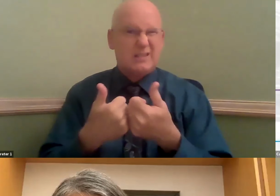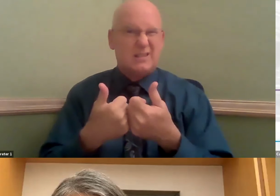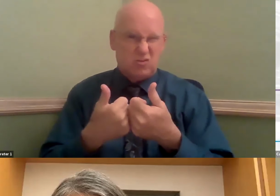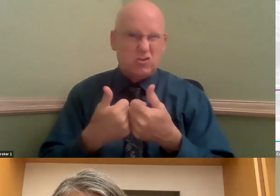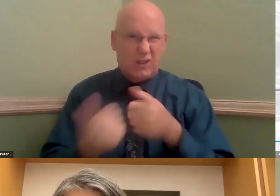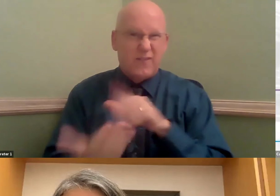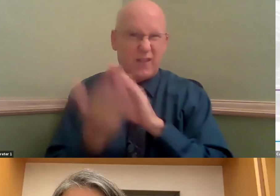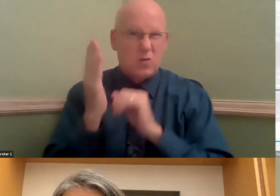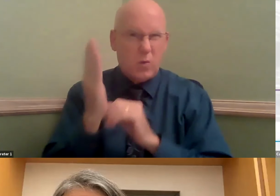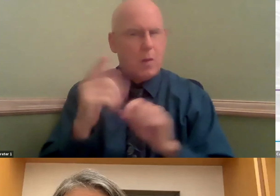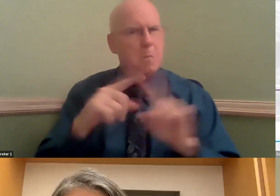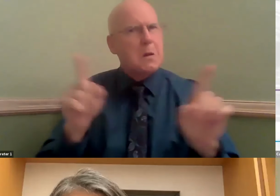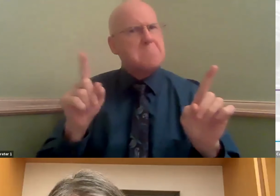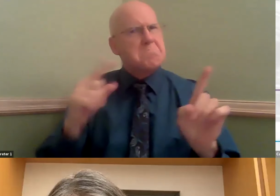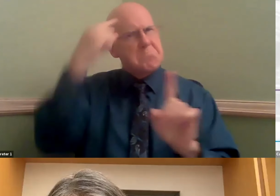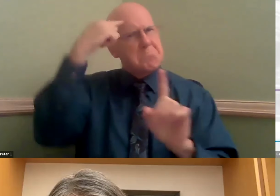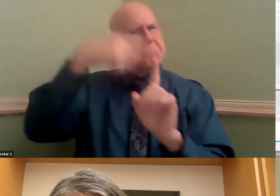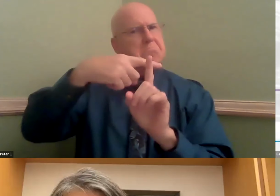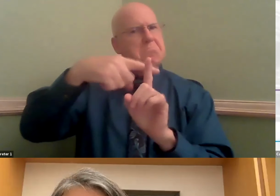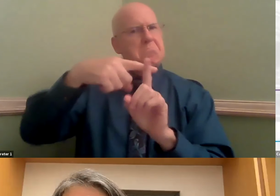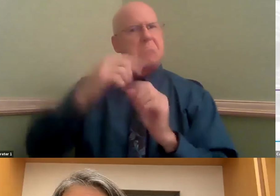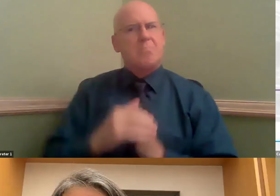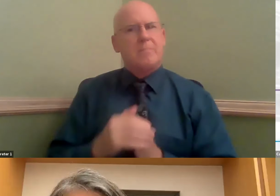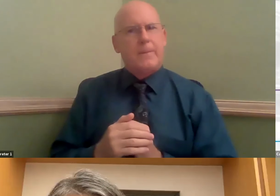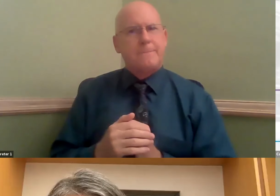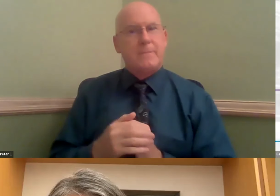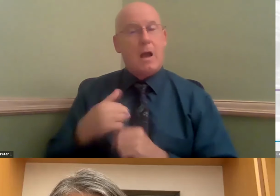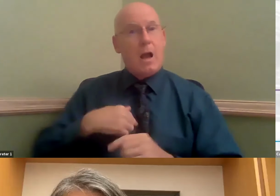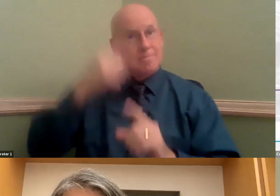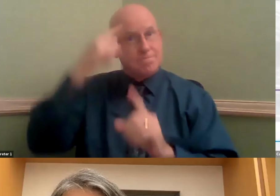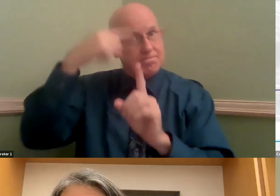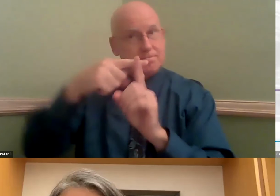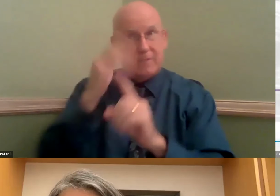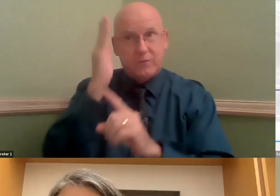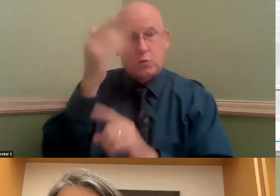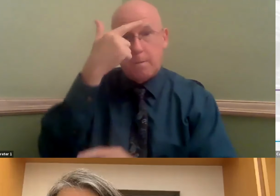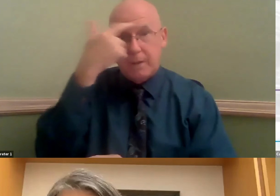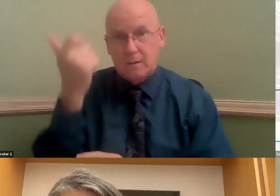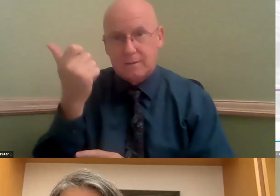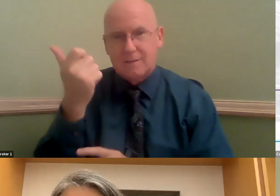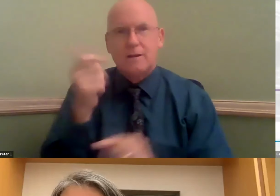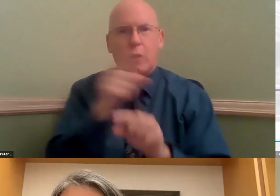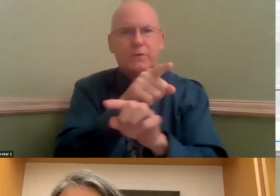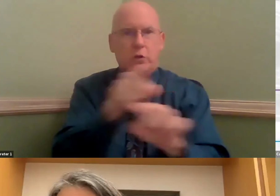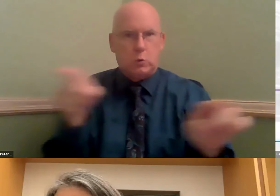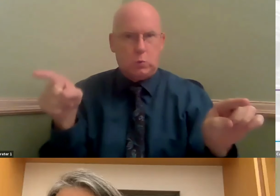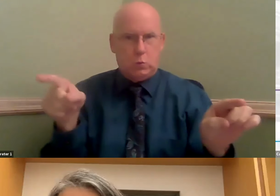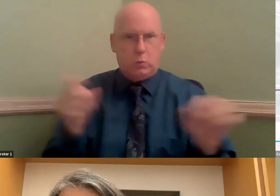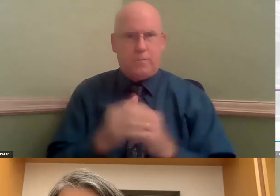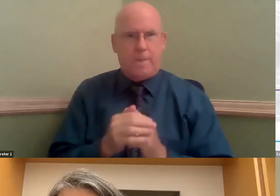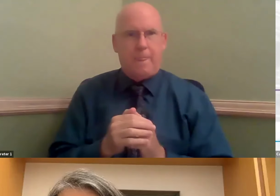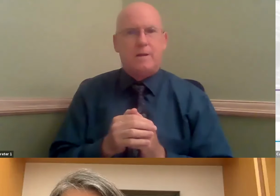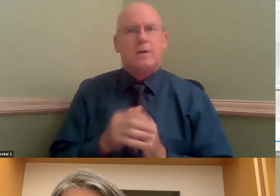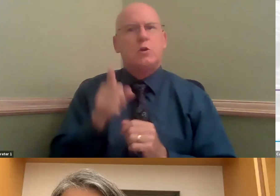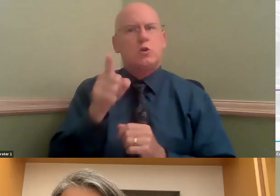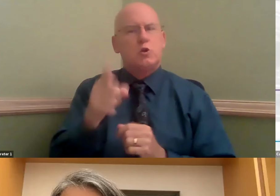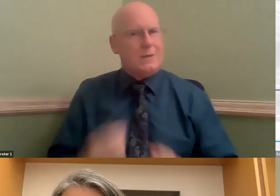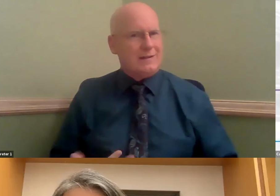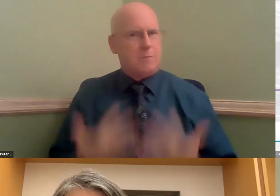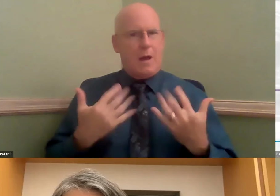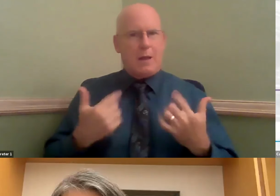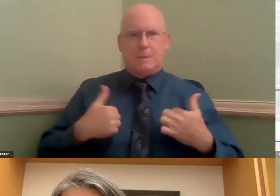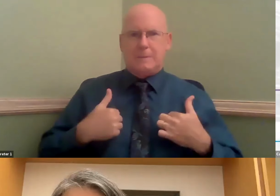incredibly optimistic. And I am incredibly optimistic about the future because of all of you. You have inspired me,